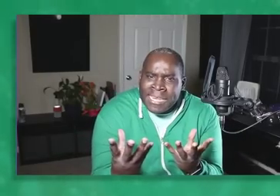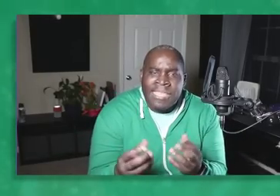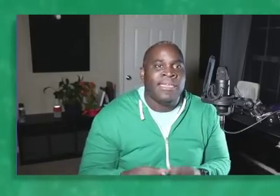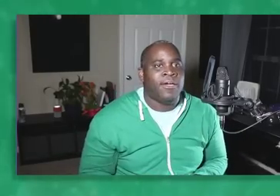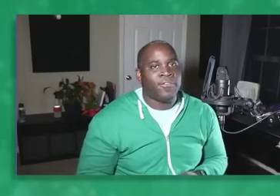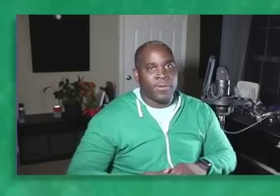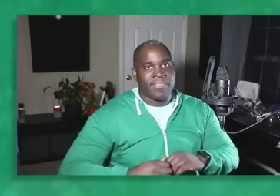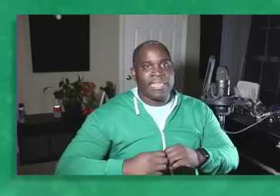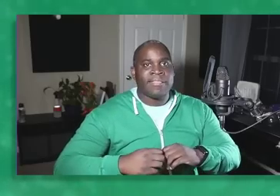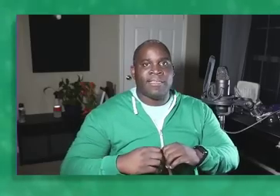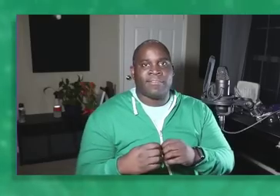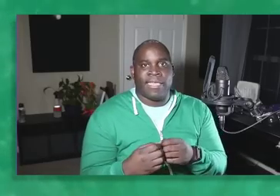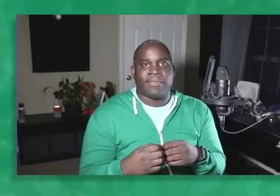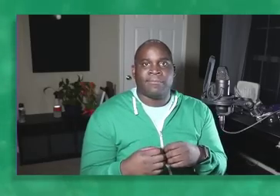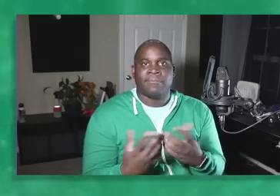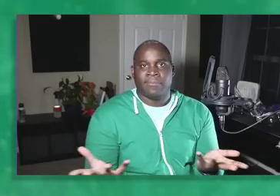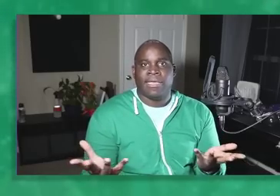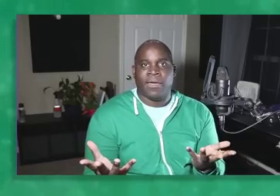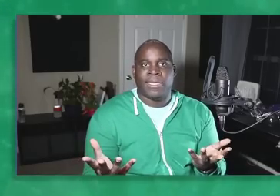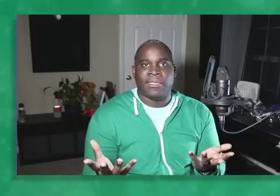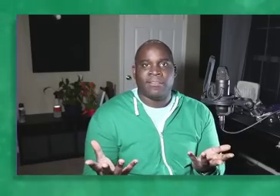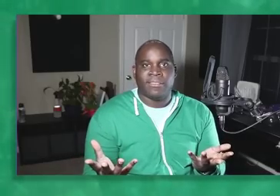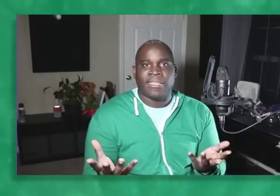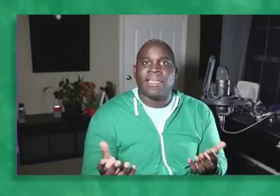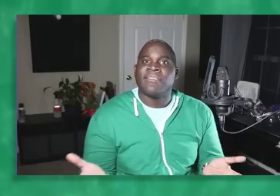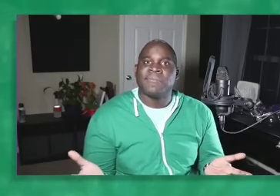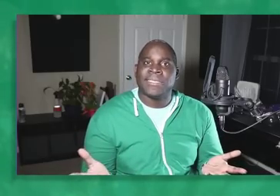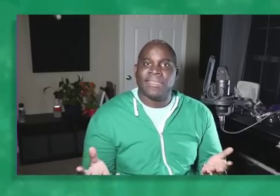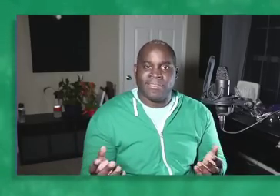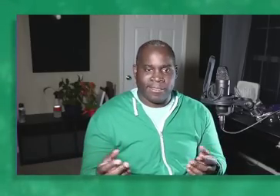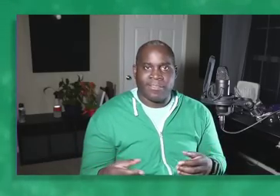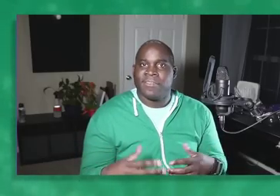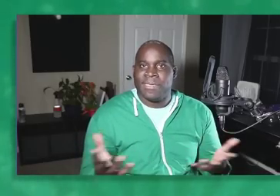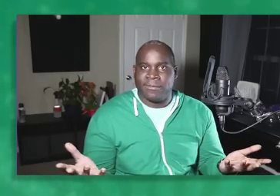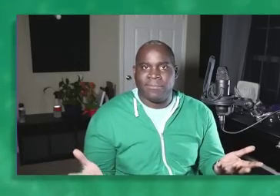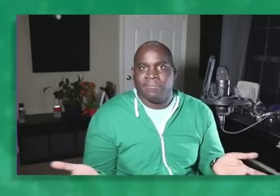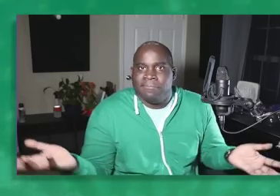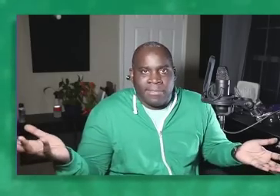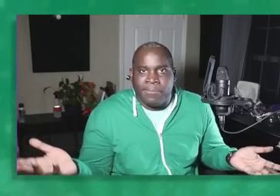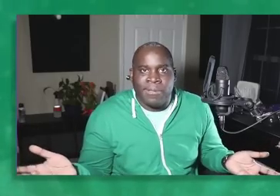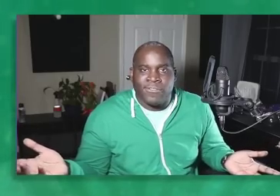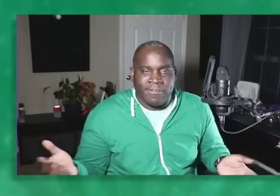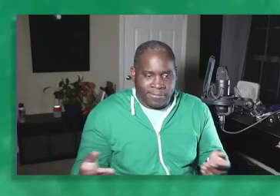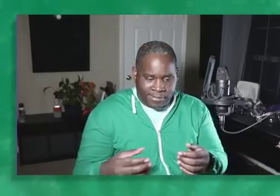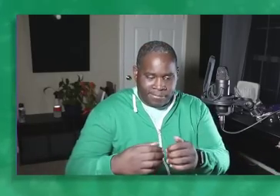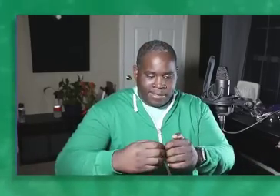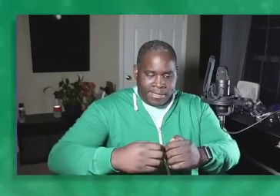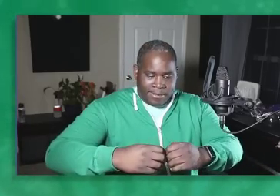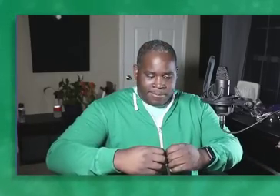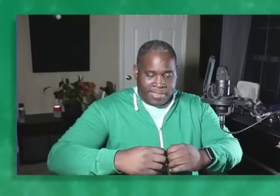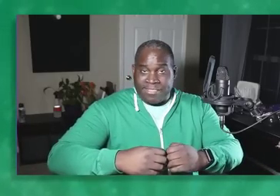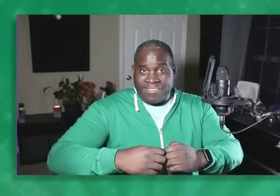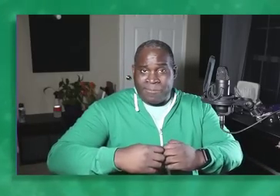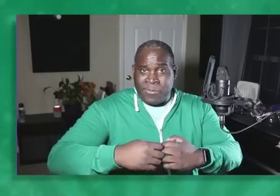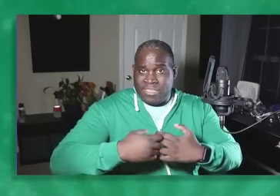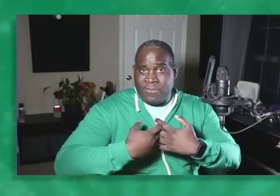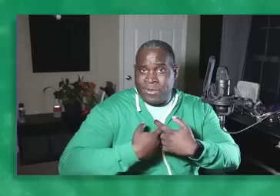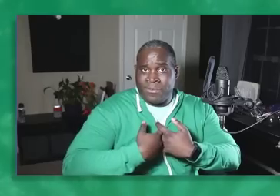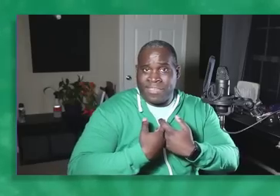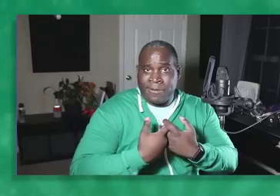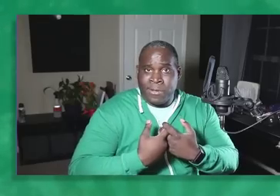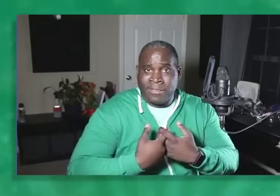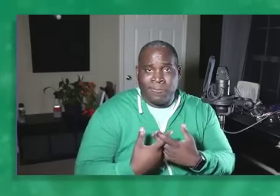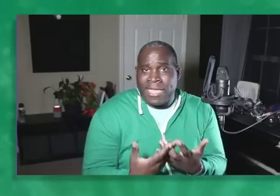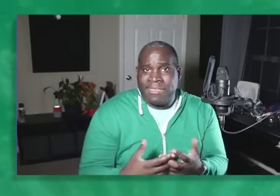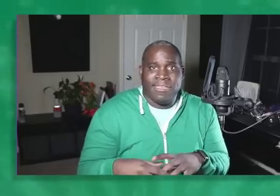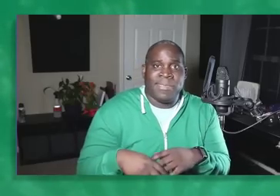How many? Also, it's not like this, like, how many? Like, that doesn't mean anything. This could be a bunch of different stuff. That doesn't, but if you